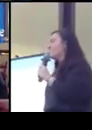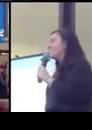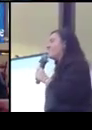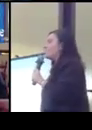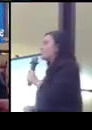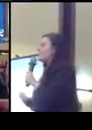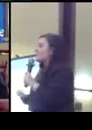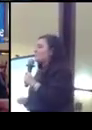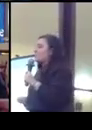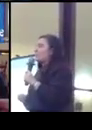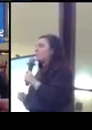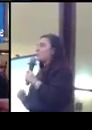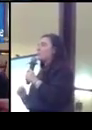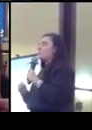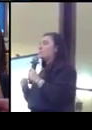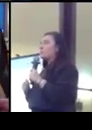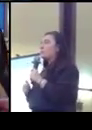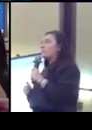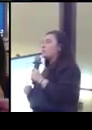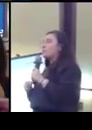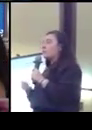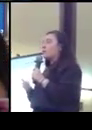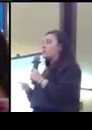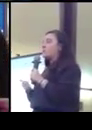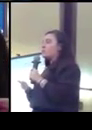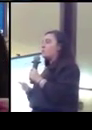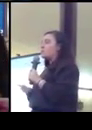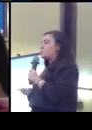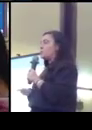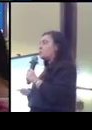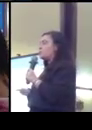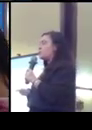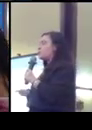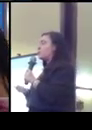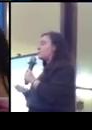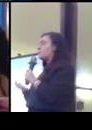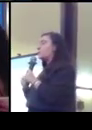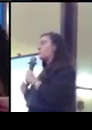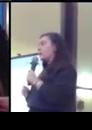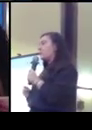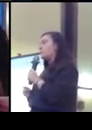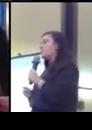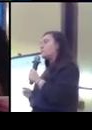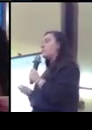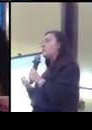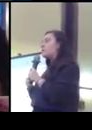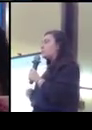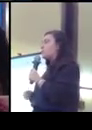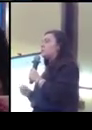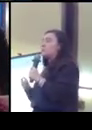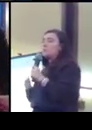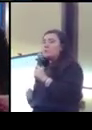Yes. So the purpose of this chapter, it really covers our arts, culture, and preservation, but also our community aspects